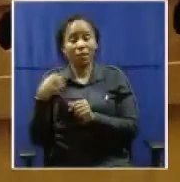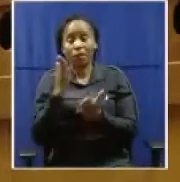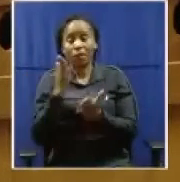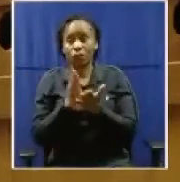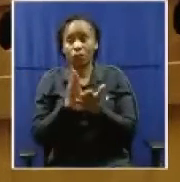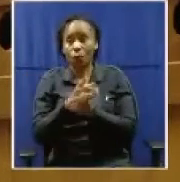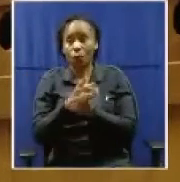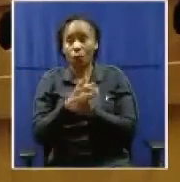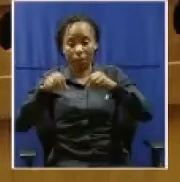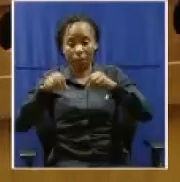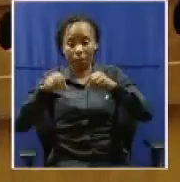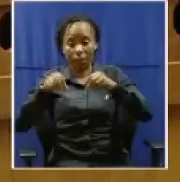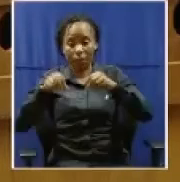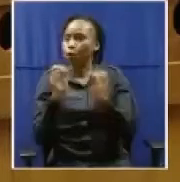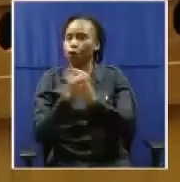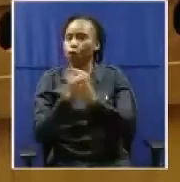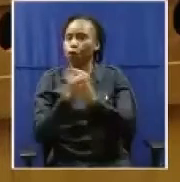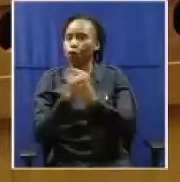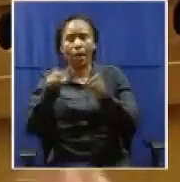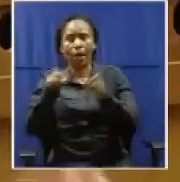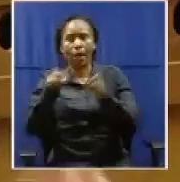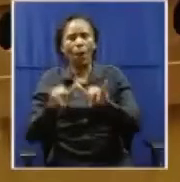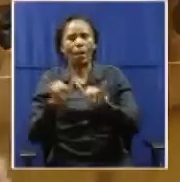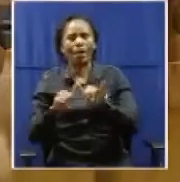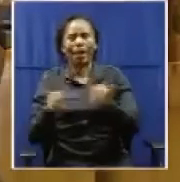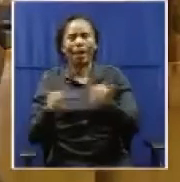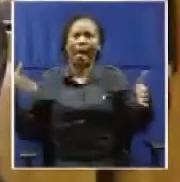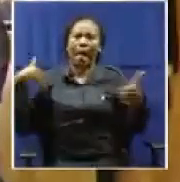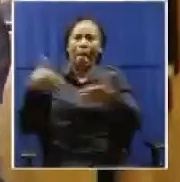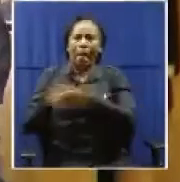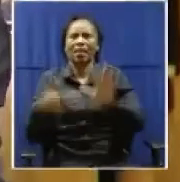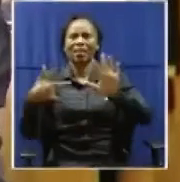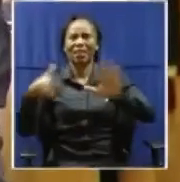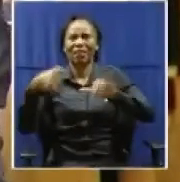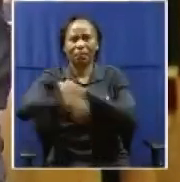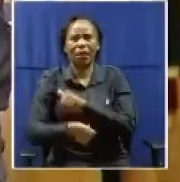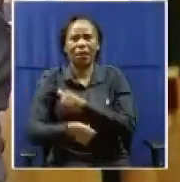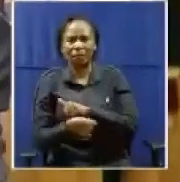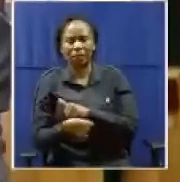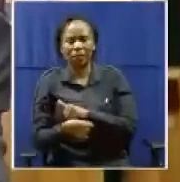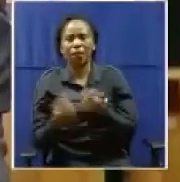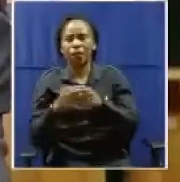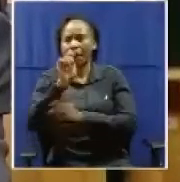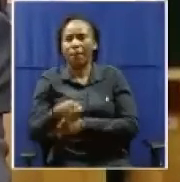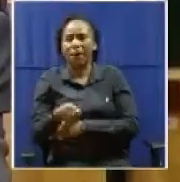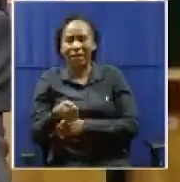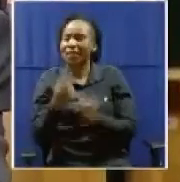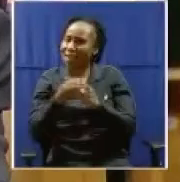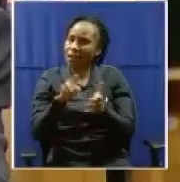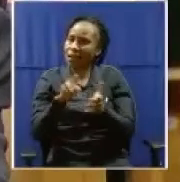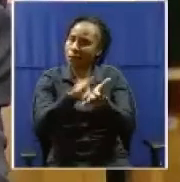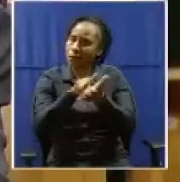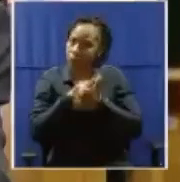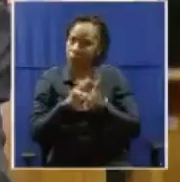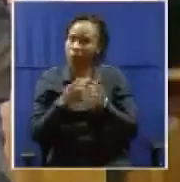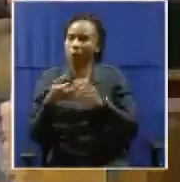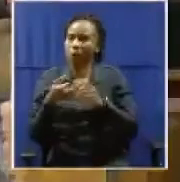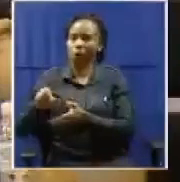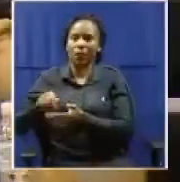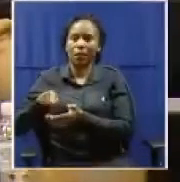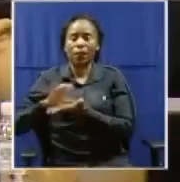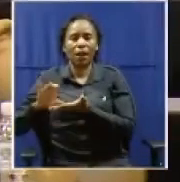no worker can afford up to seven months for payments which are due and owing to them by the fund